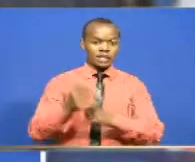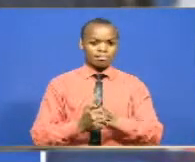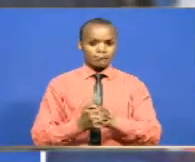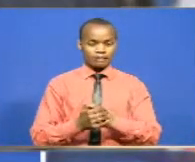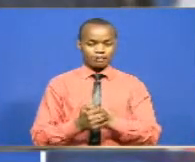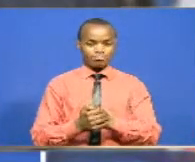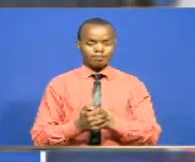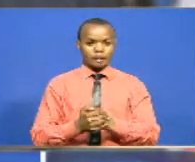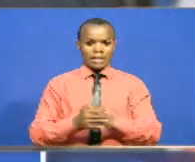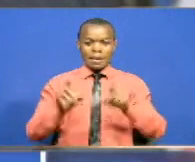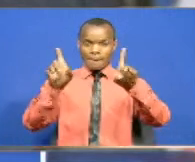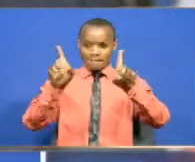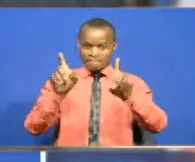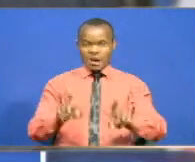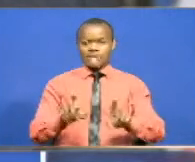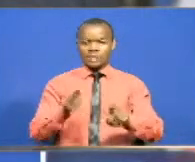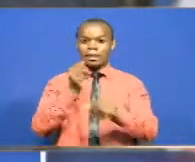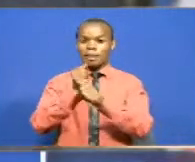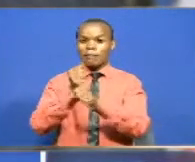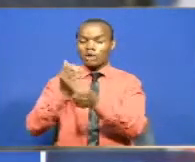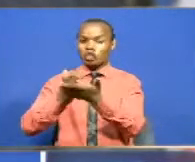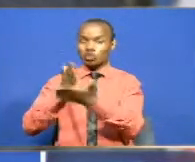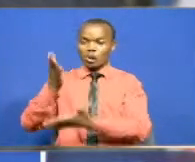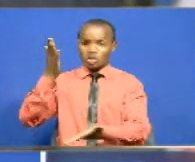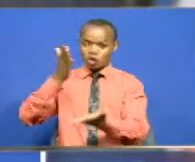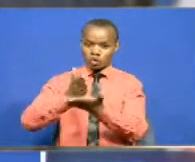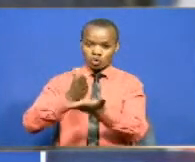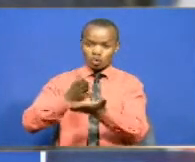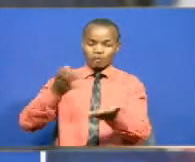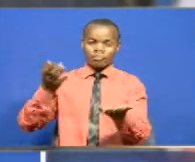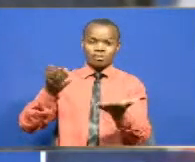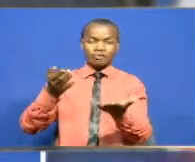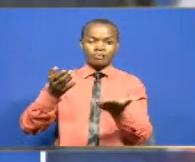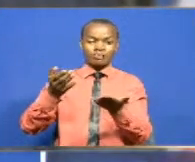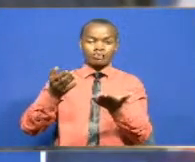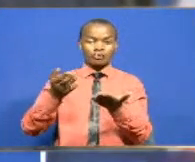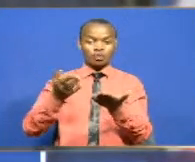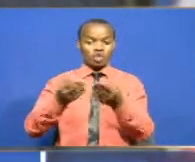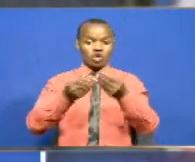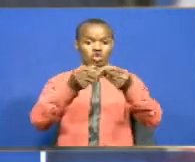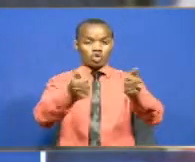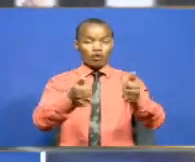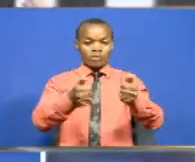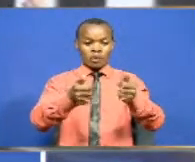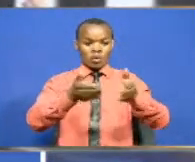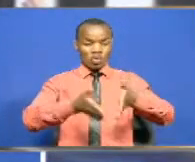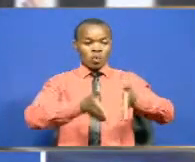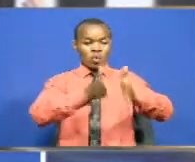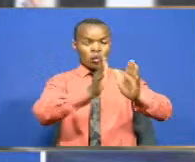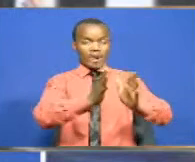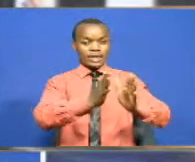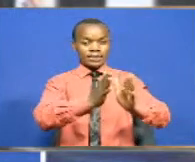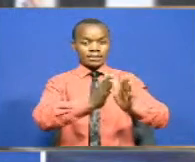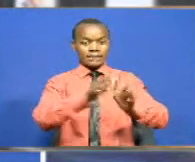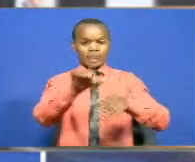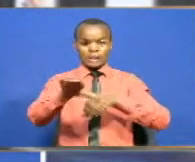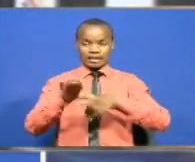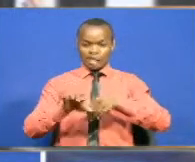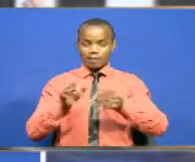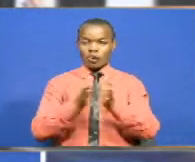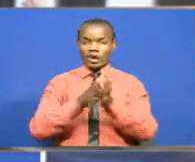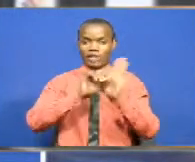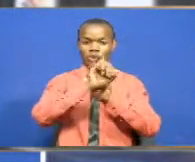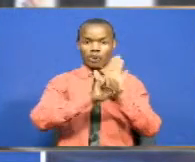that we integrate the road transport and the rail system. So this is one way which